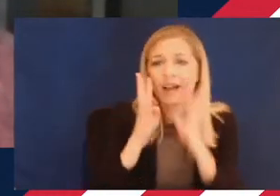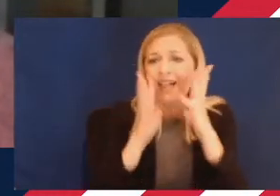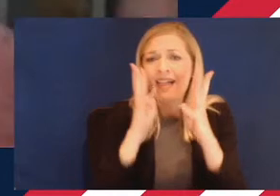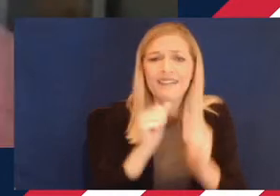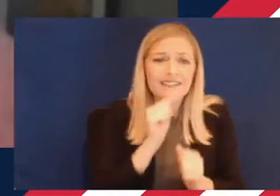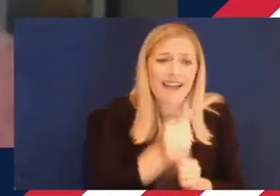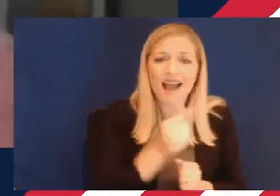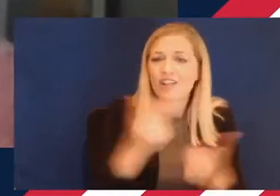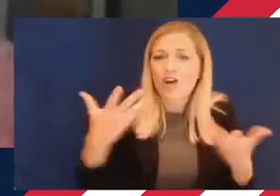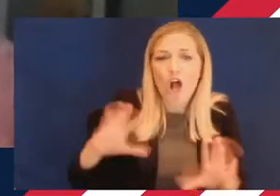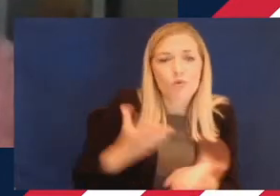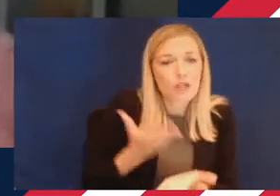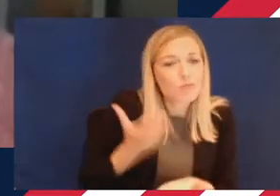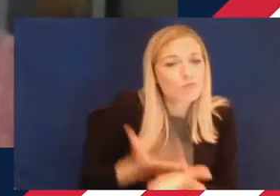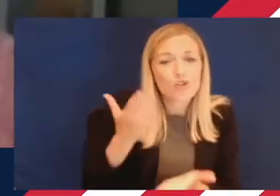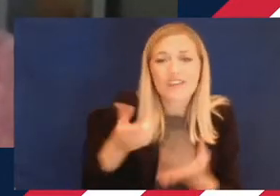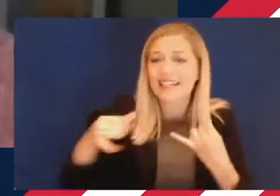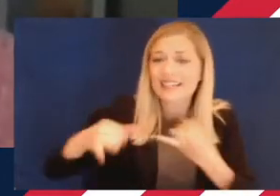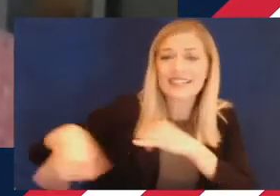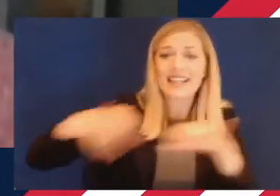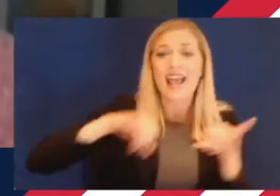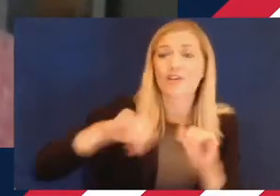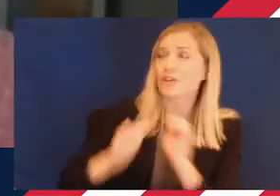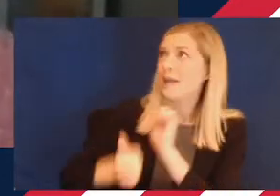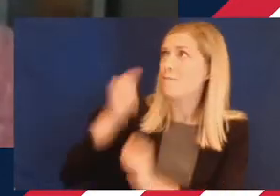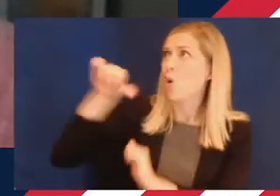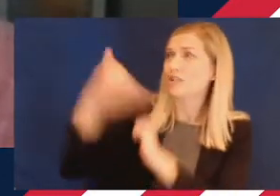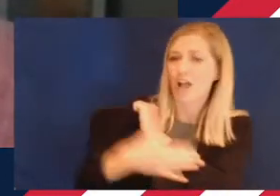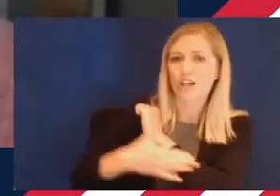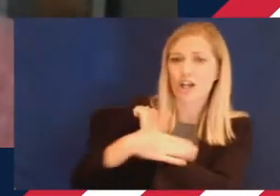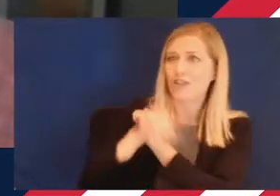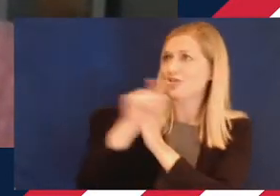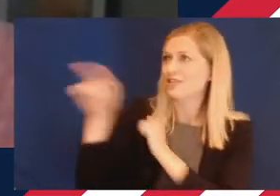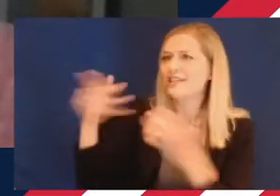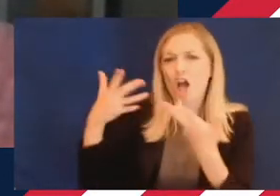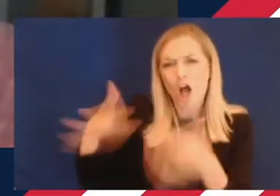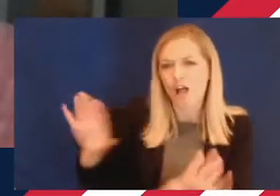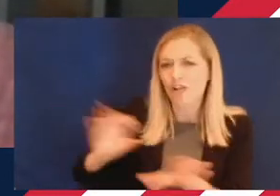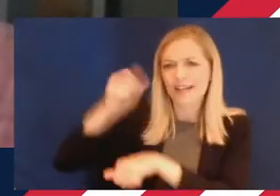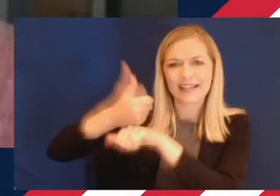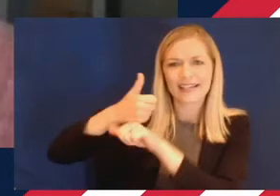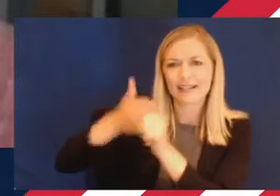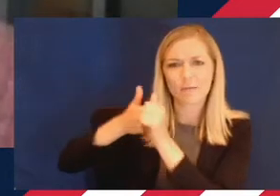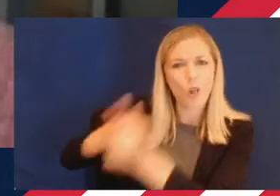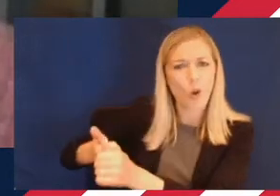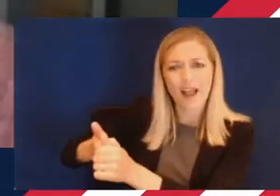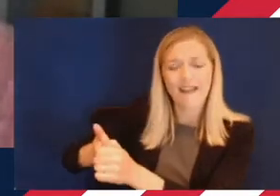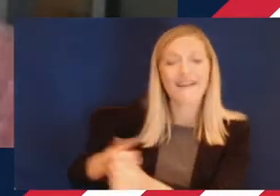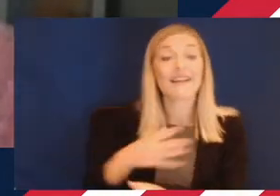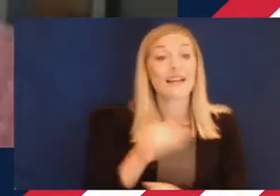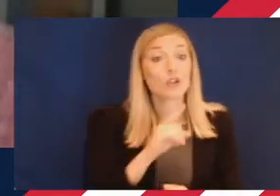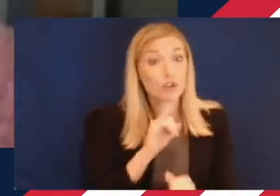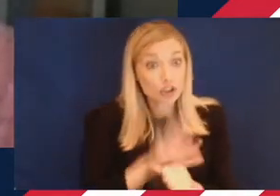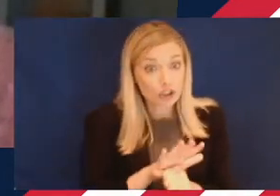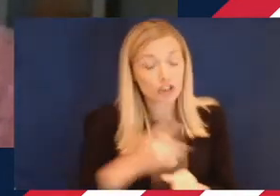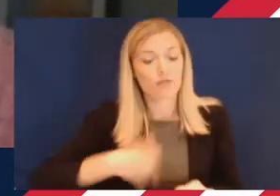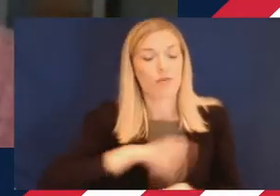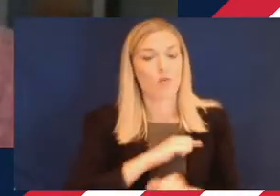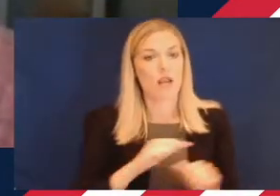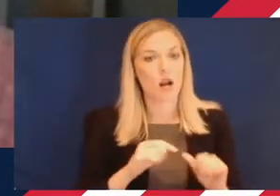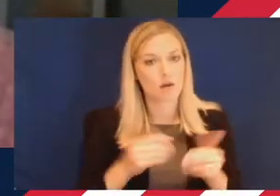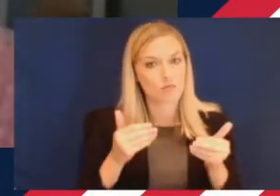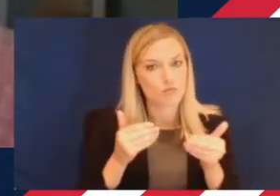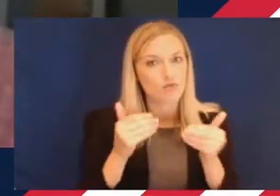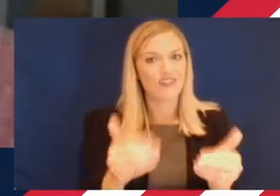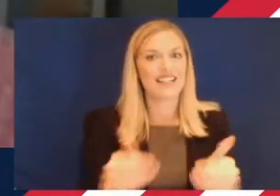longevity, standards that most developed countries already employ. And to ensure that we are moving in the same direction together, the